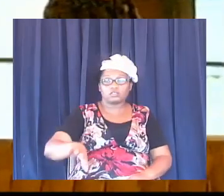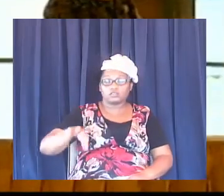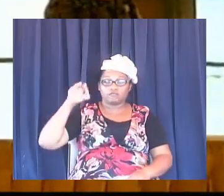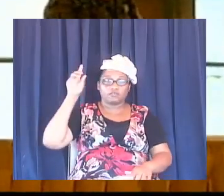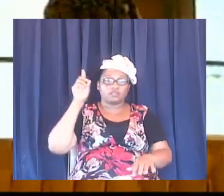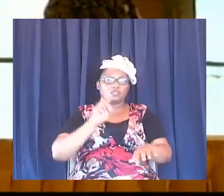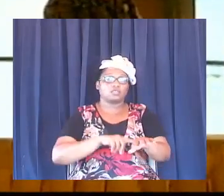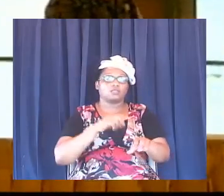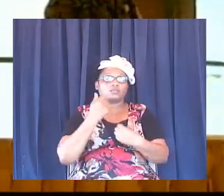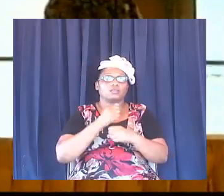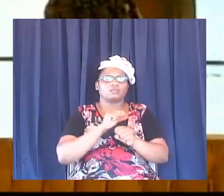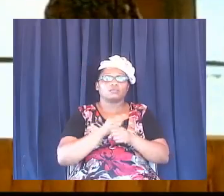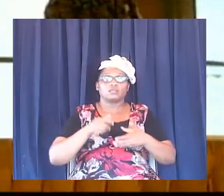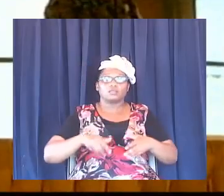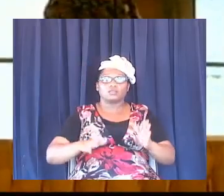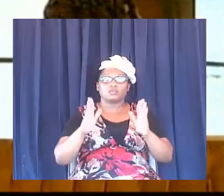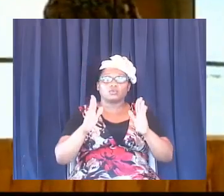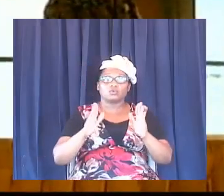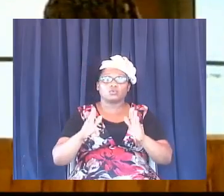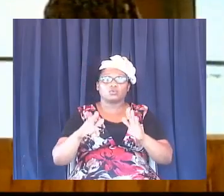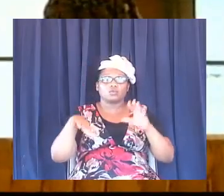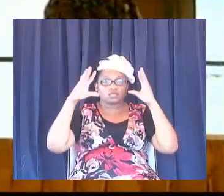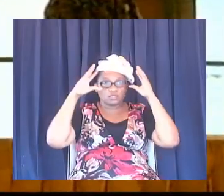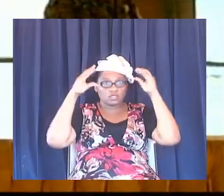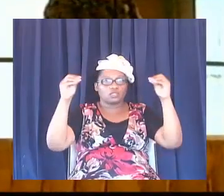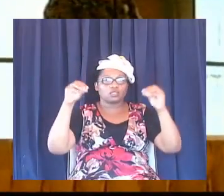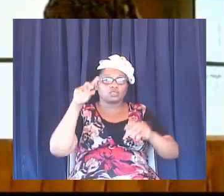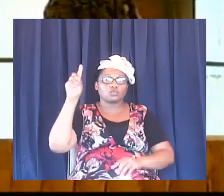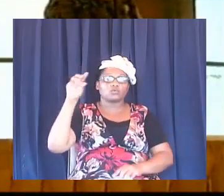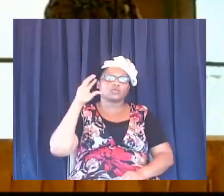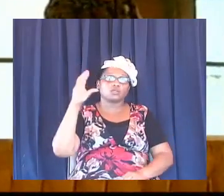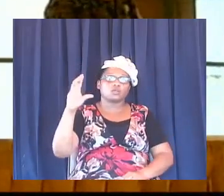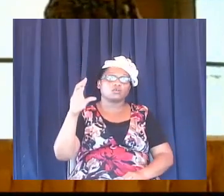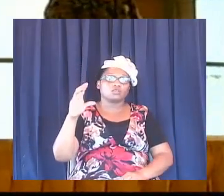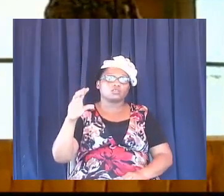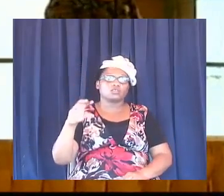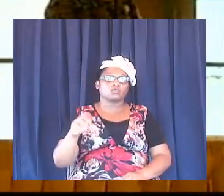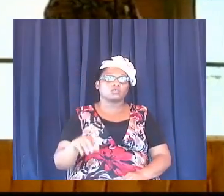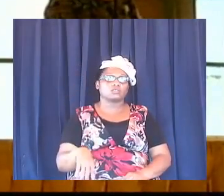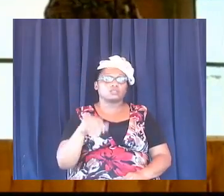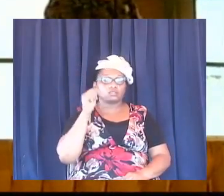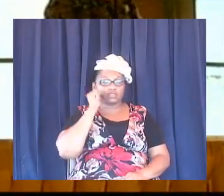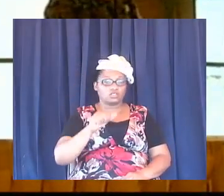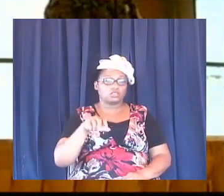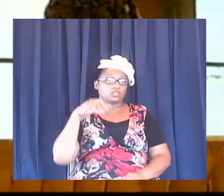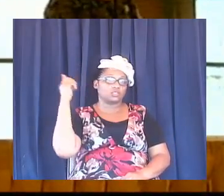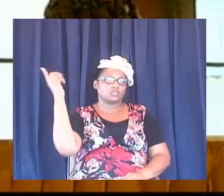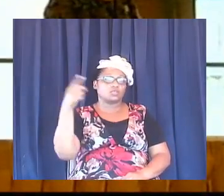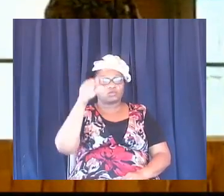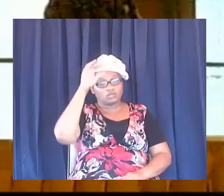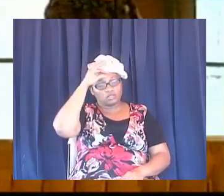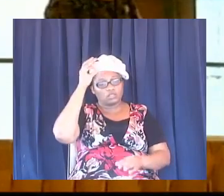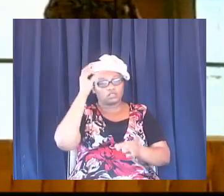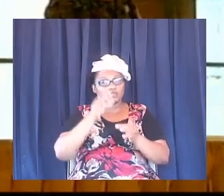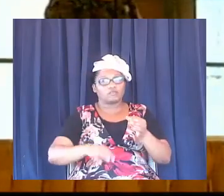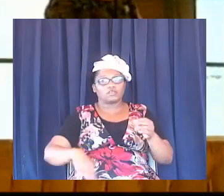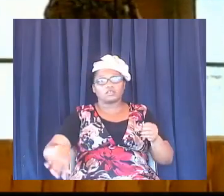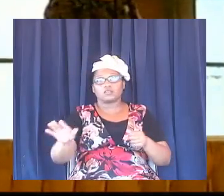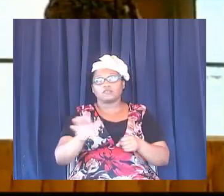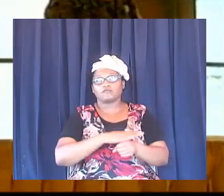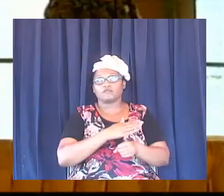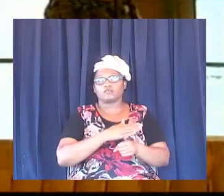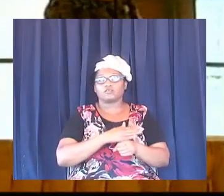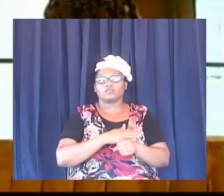to teach 100. And she's always faithful. And it is my delight at this time to invite to